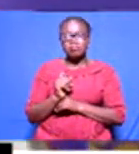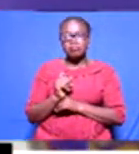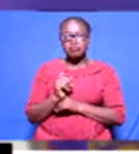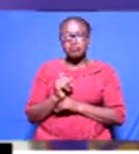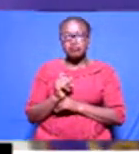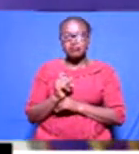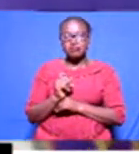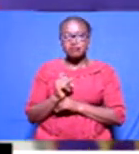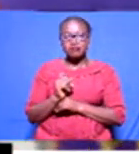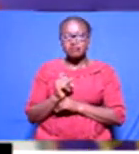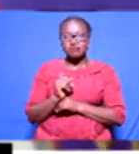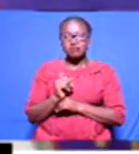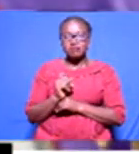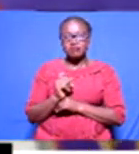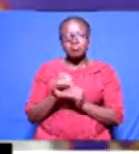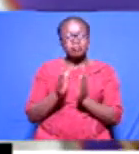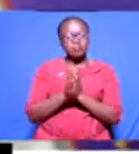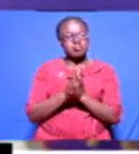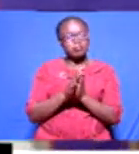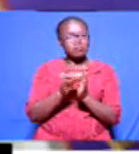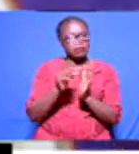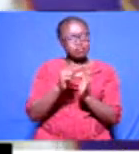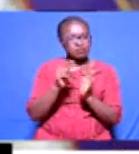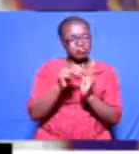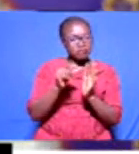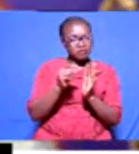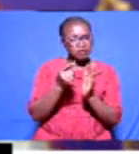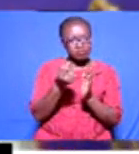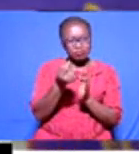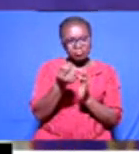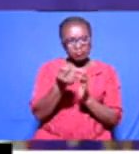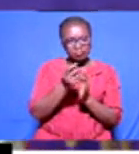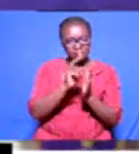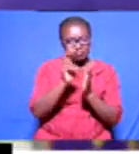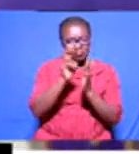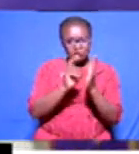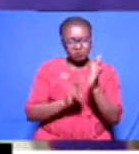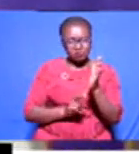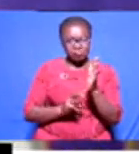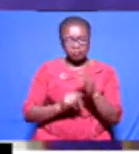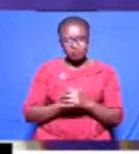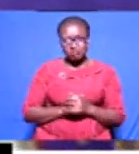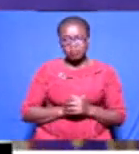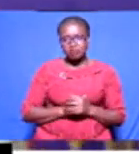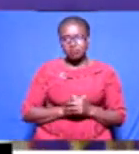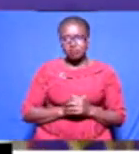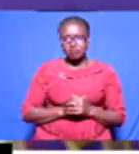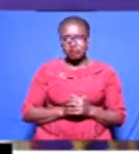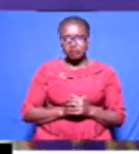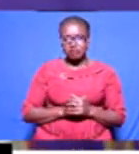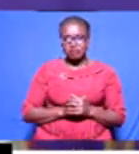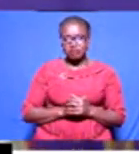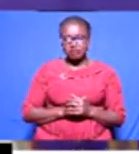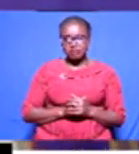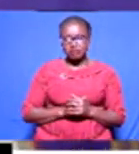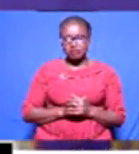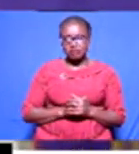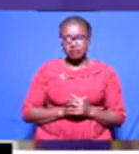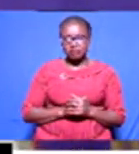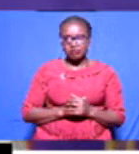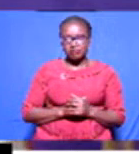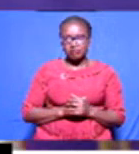would read a few convocations before the body viewing began. Holy Mary, Mother of God, pray for us